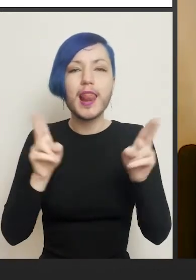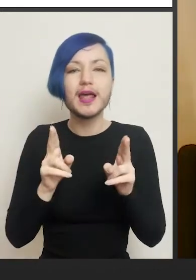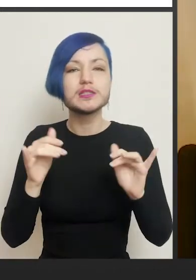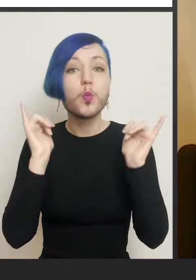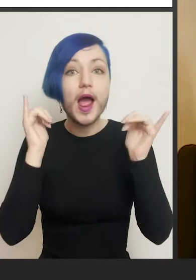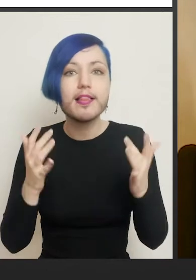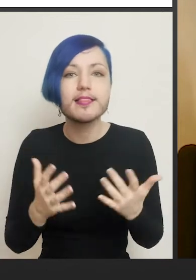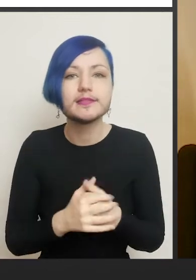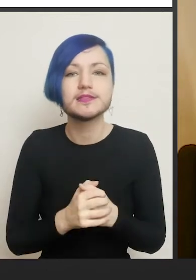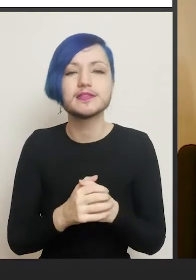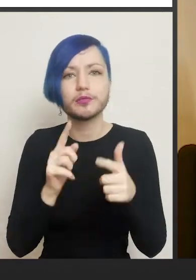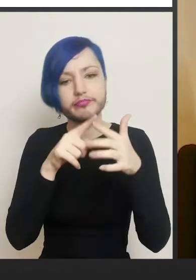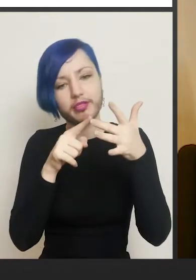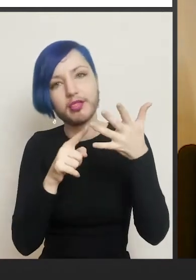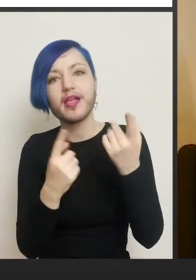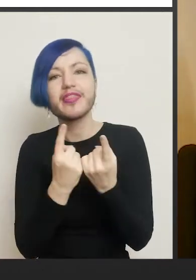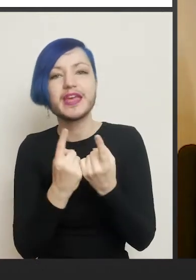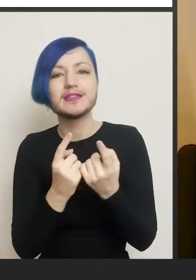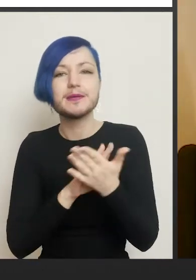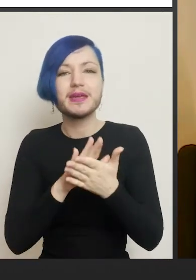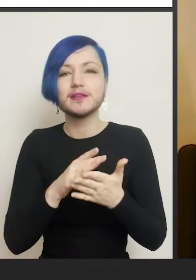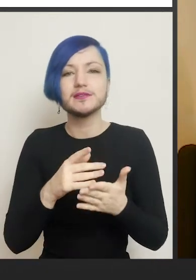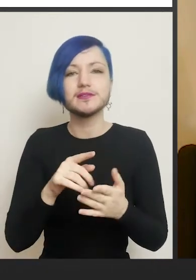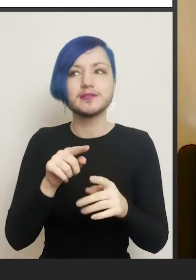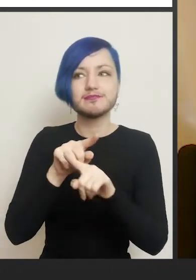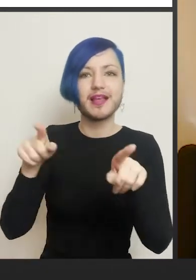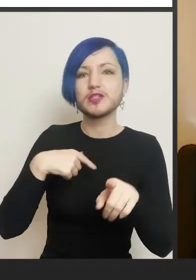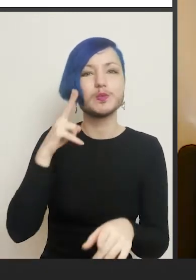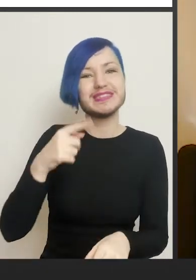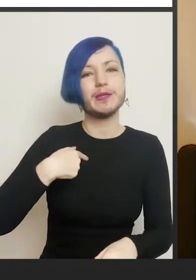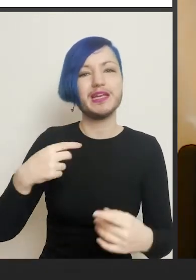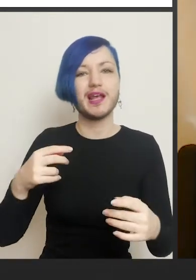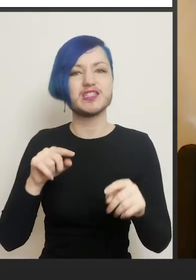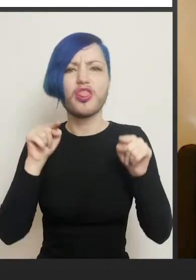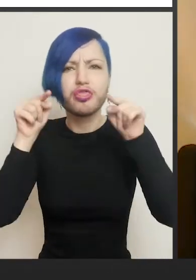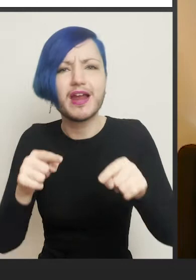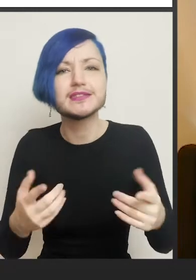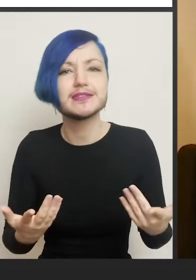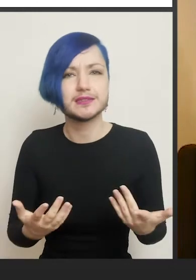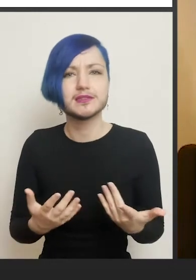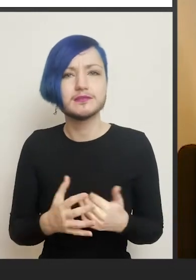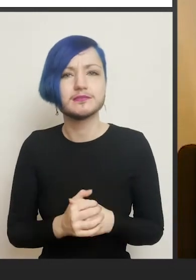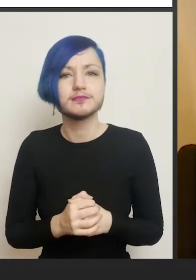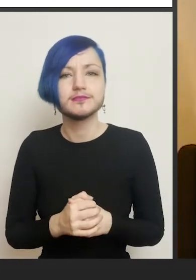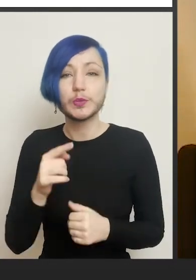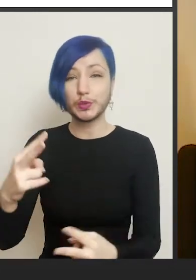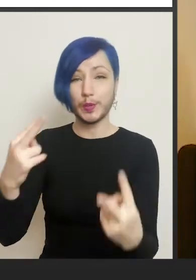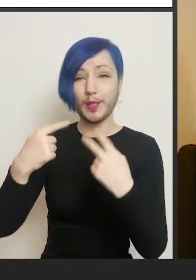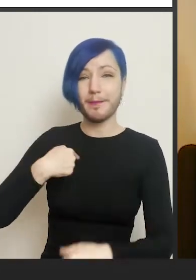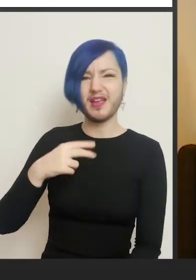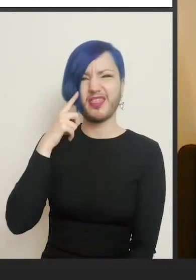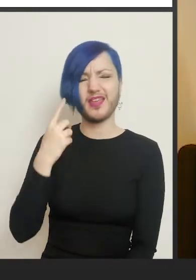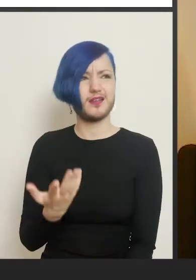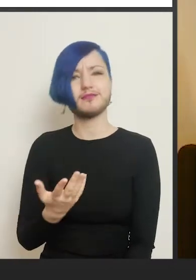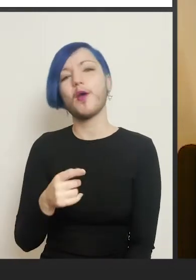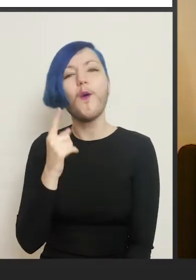all of these things to kind of like make myself not look threatening. That makes sense? Wow. I know you look at me and you